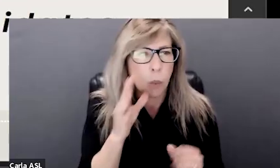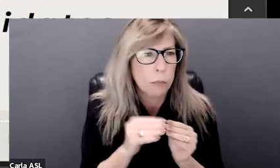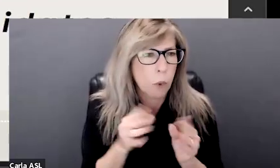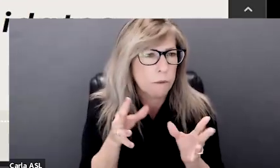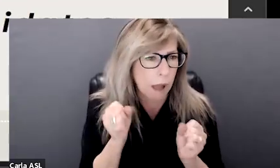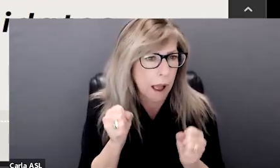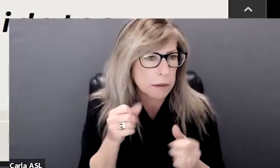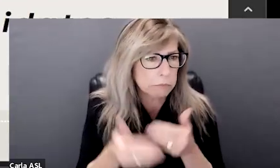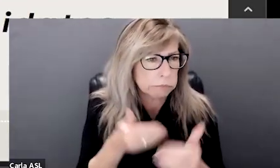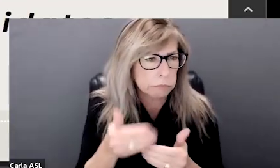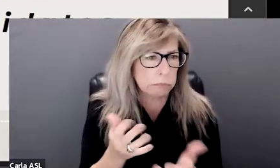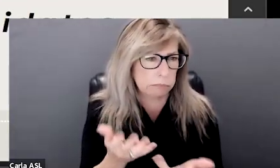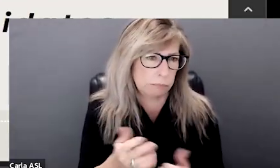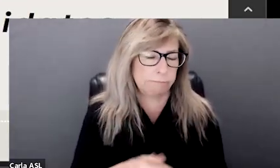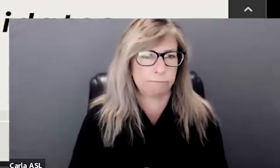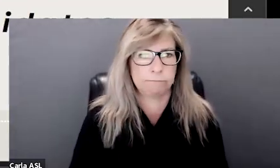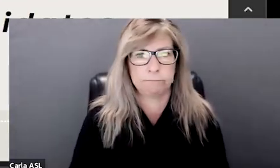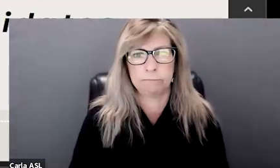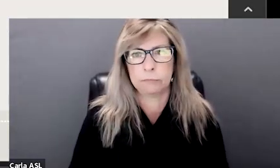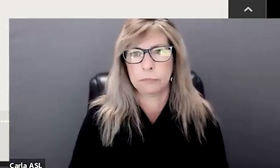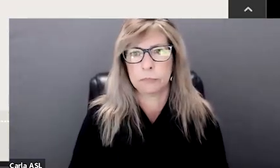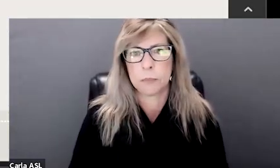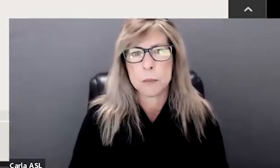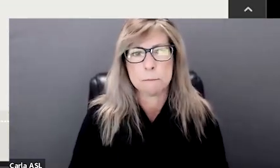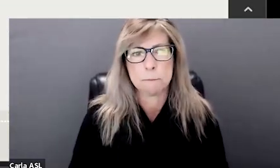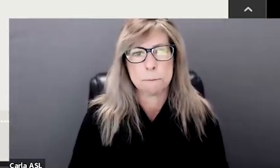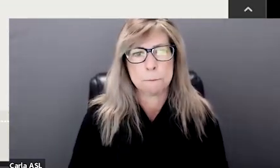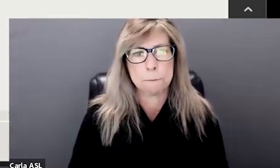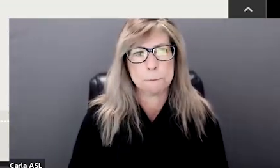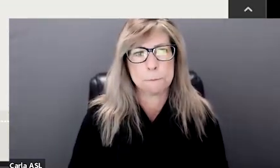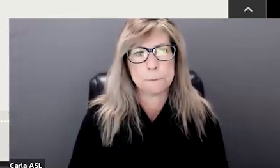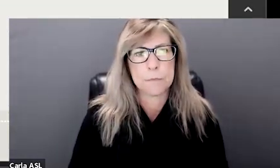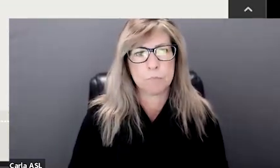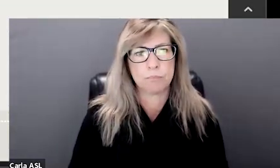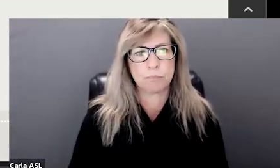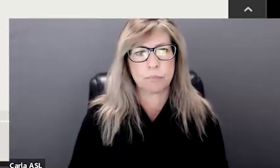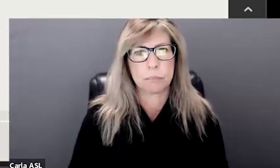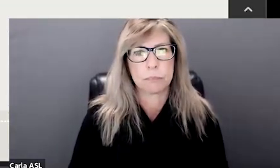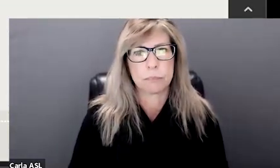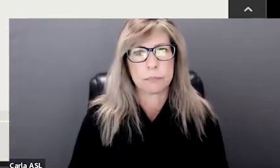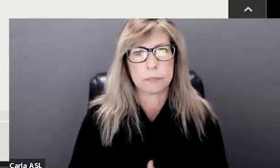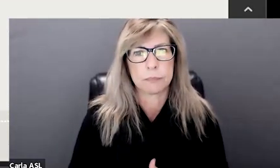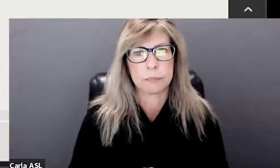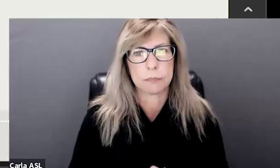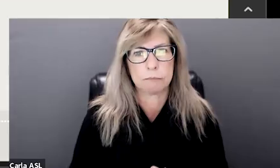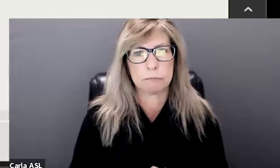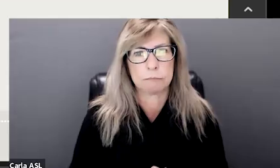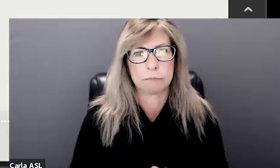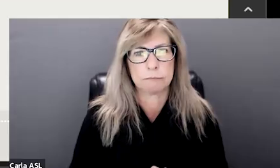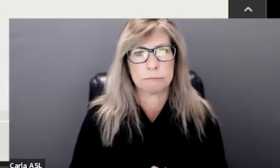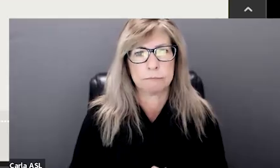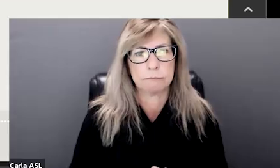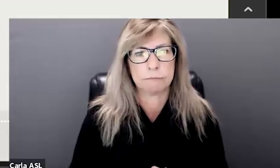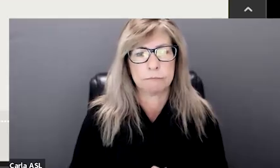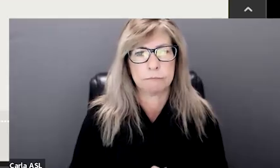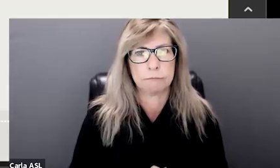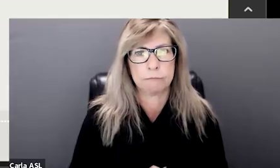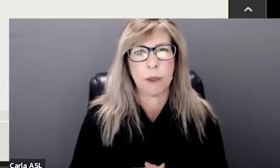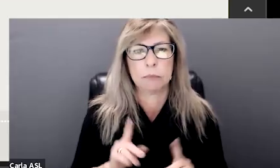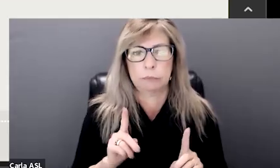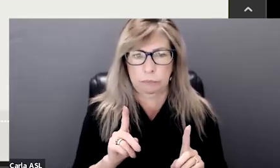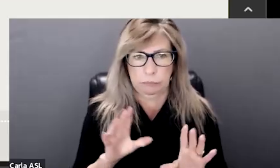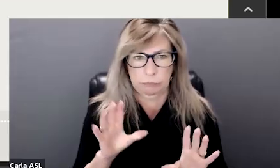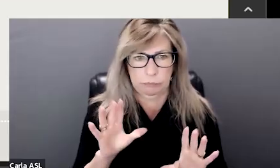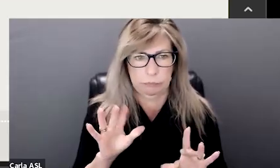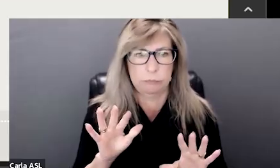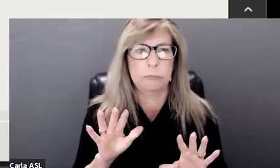little bit quickly here. So, oh my goodness, sorry, lost the spot. All